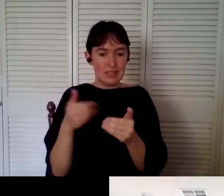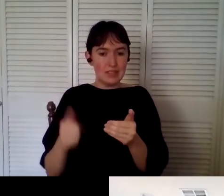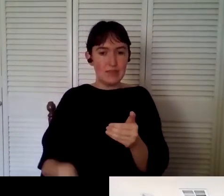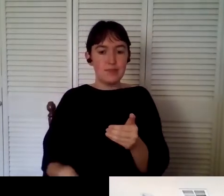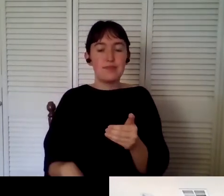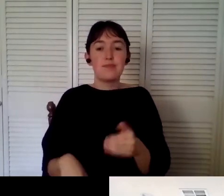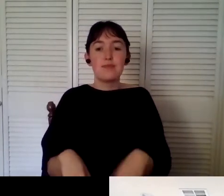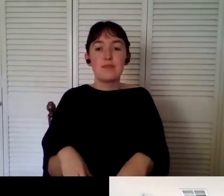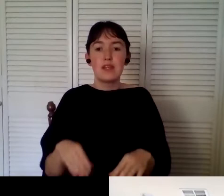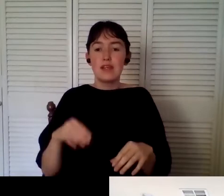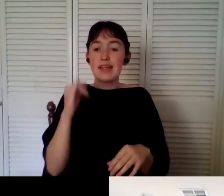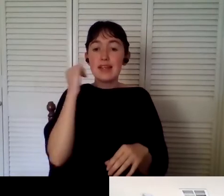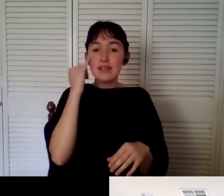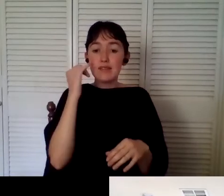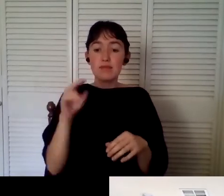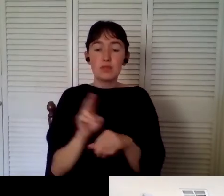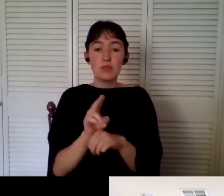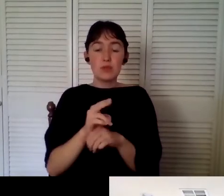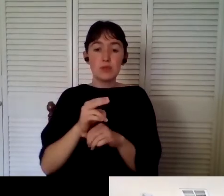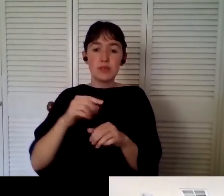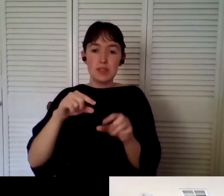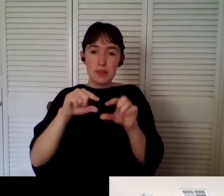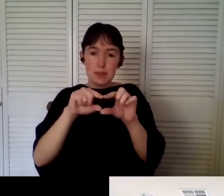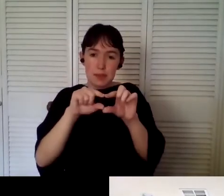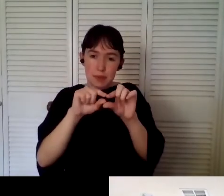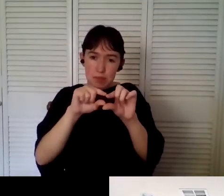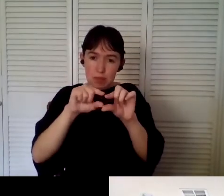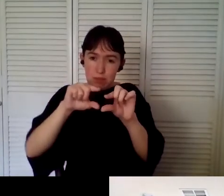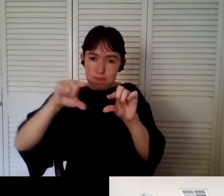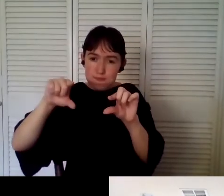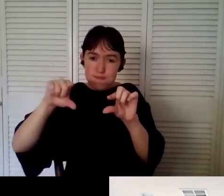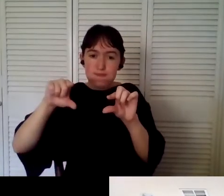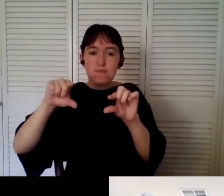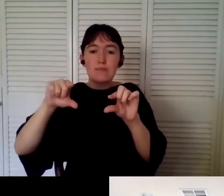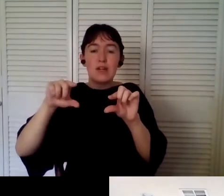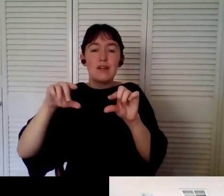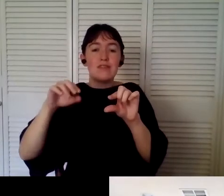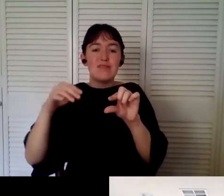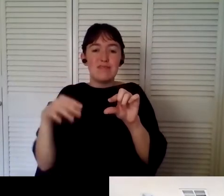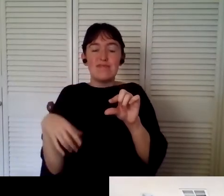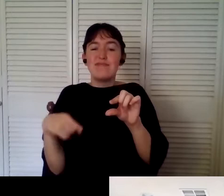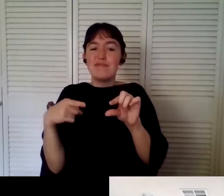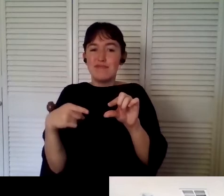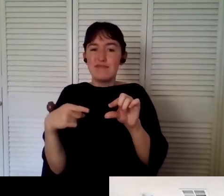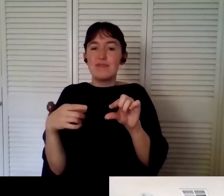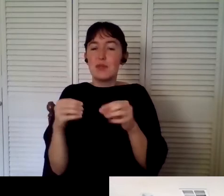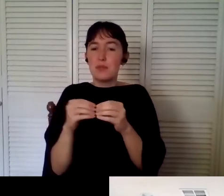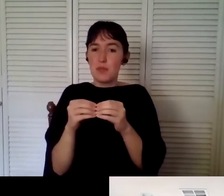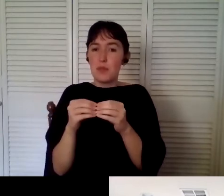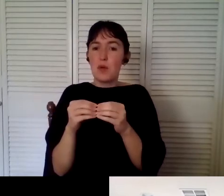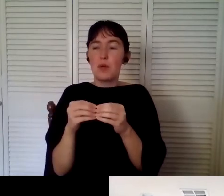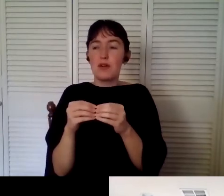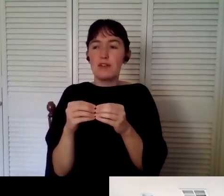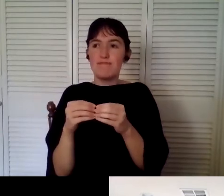but less effective in certain contexts, especially with projectile points, because they have more surface area and